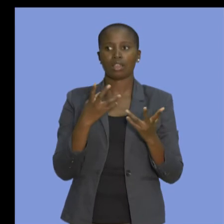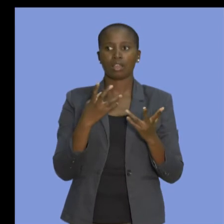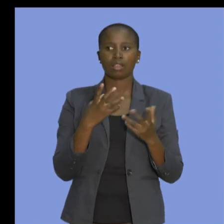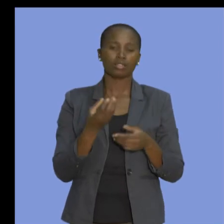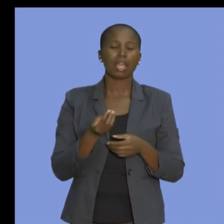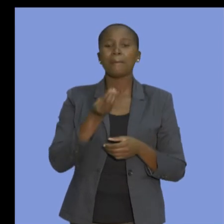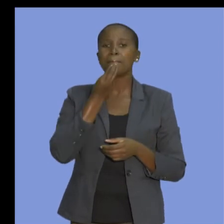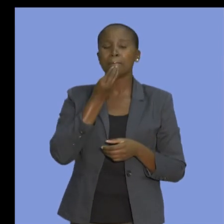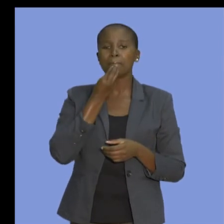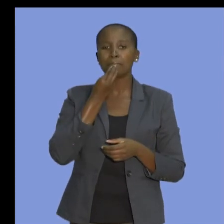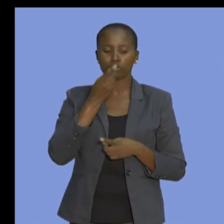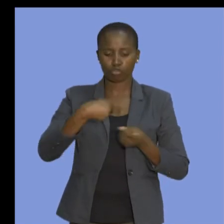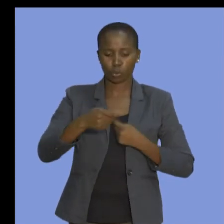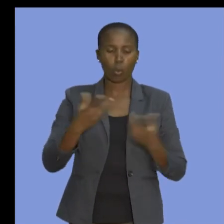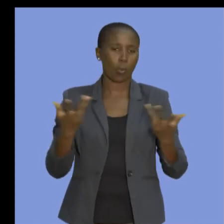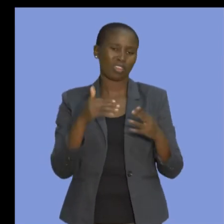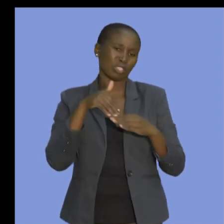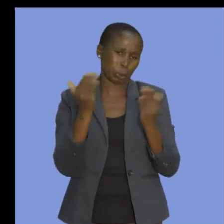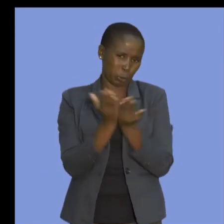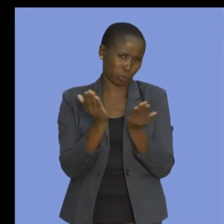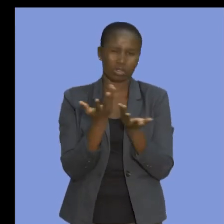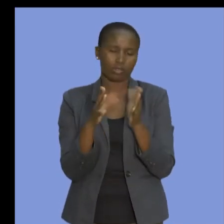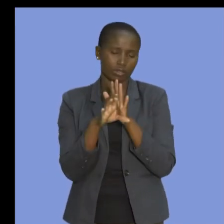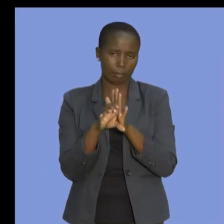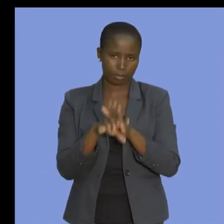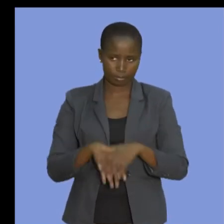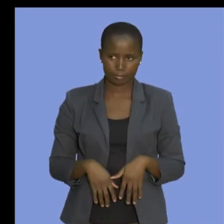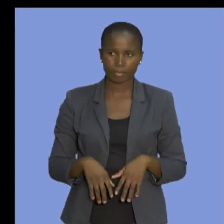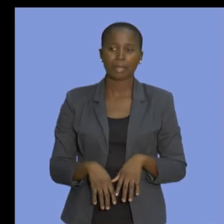the school or somewhere else. So frequency will be